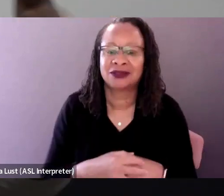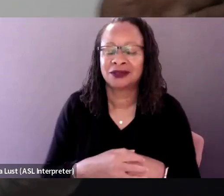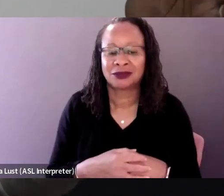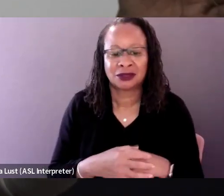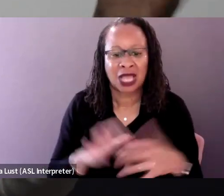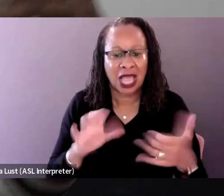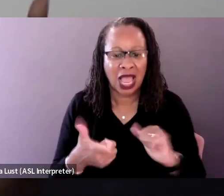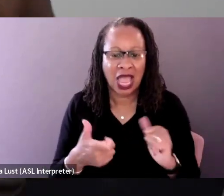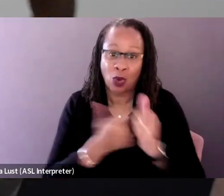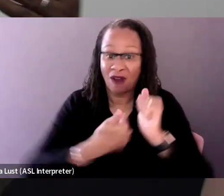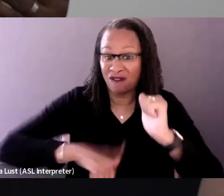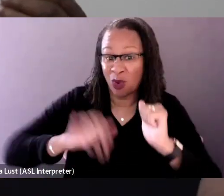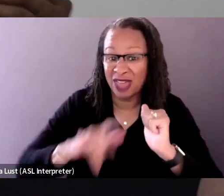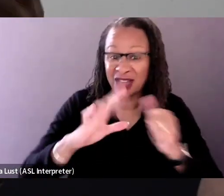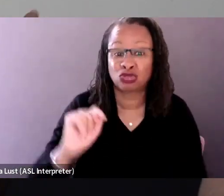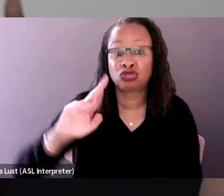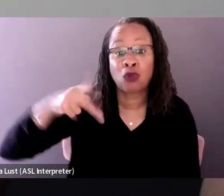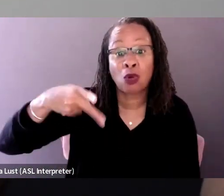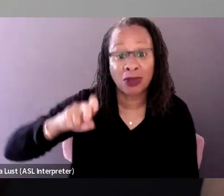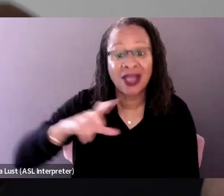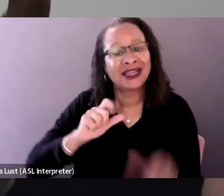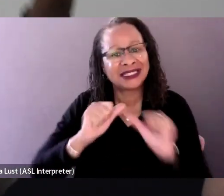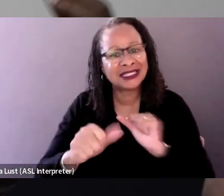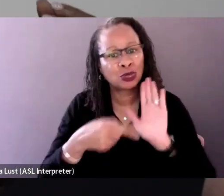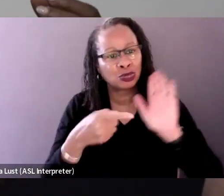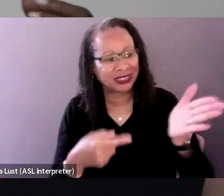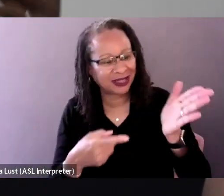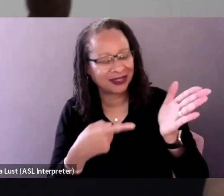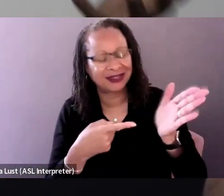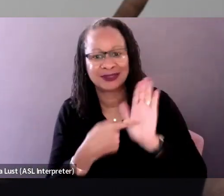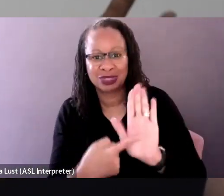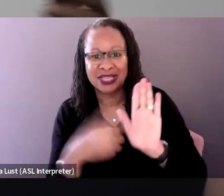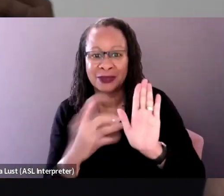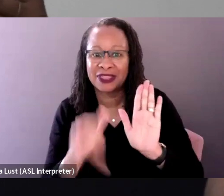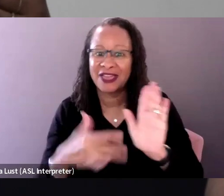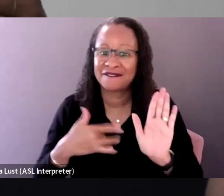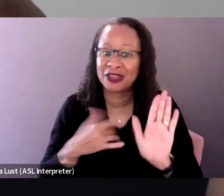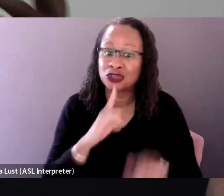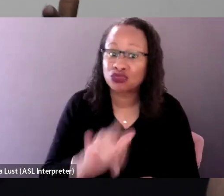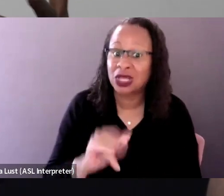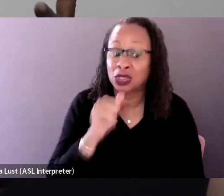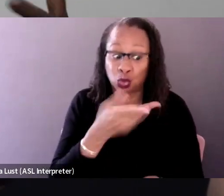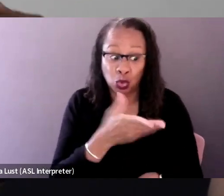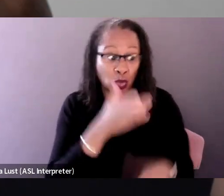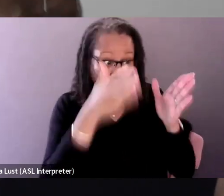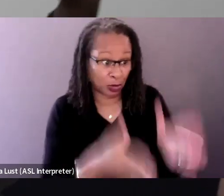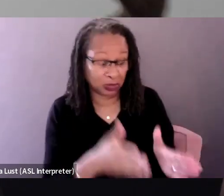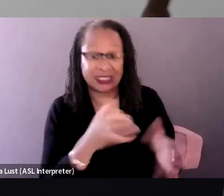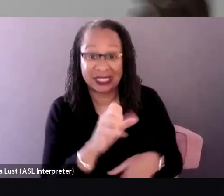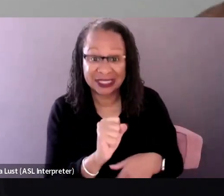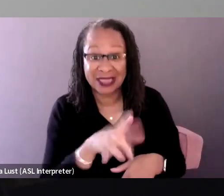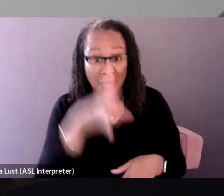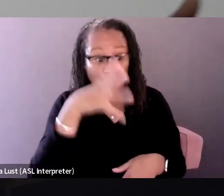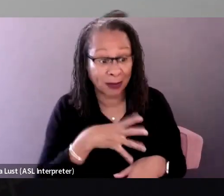avoid that and still present something that felt real to who she was? Because at the same time, as